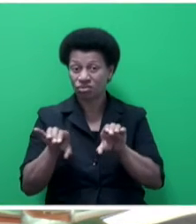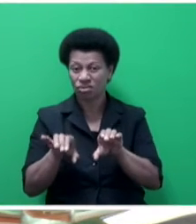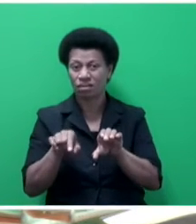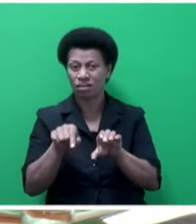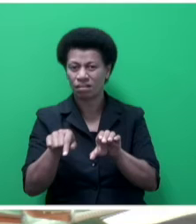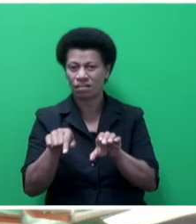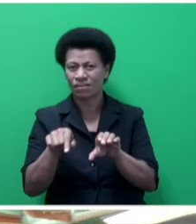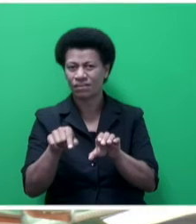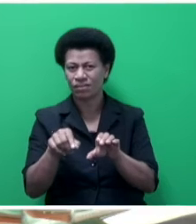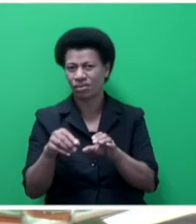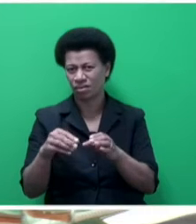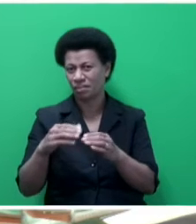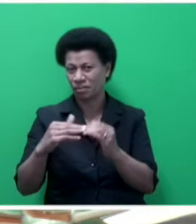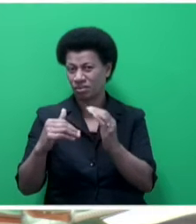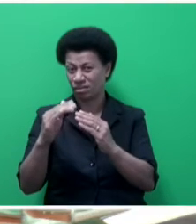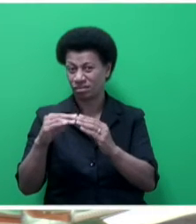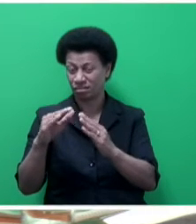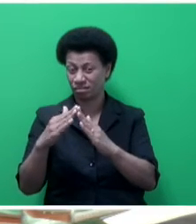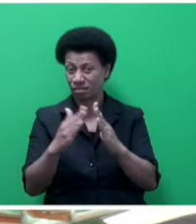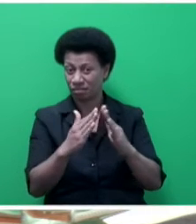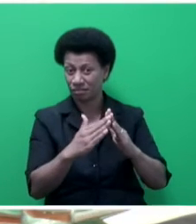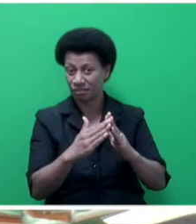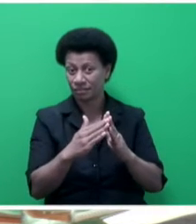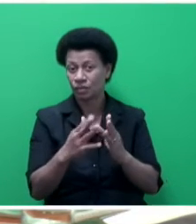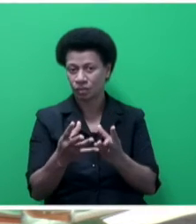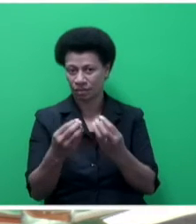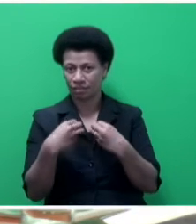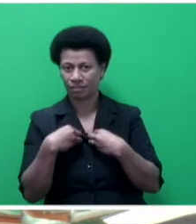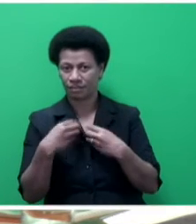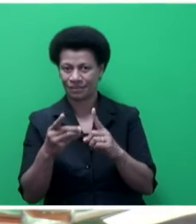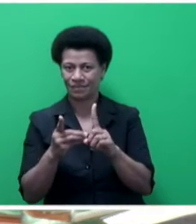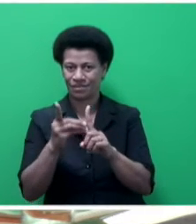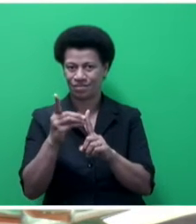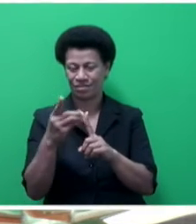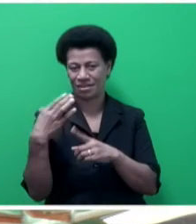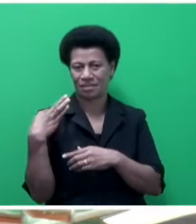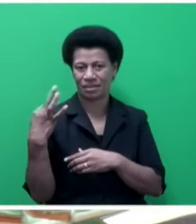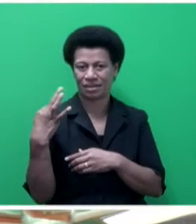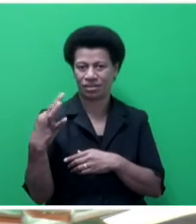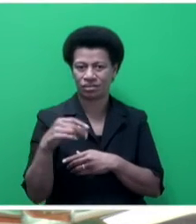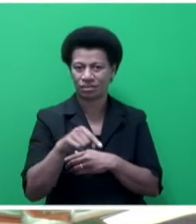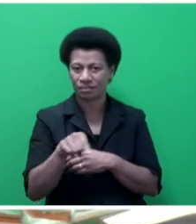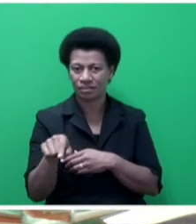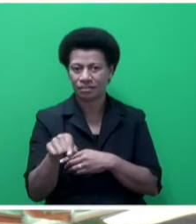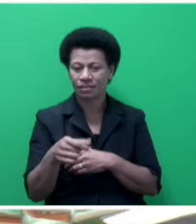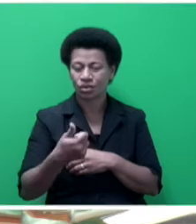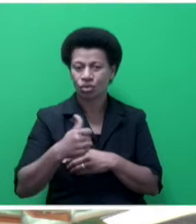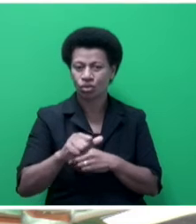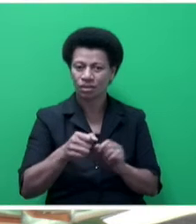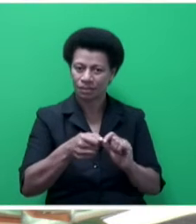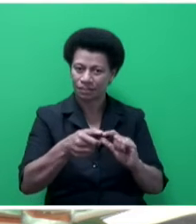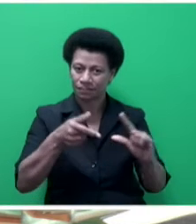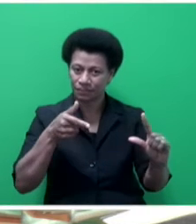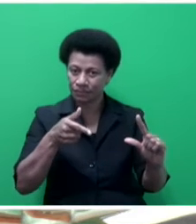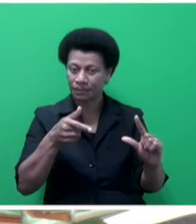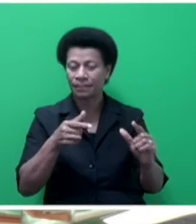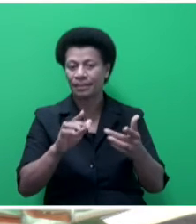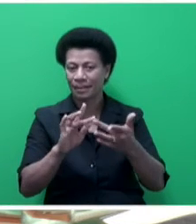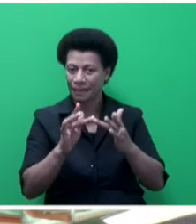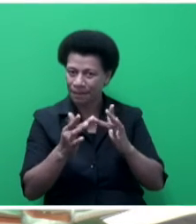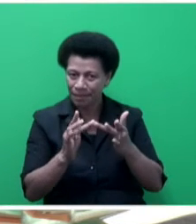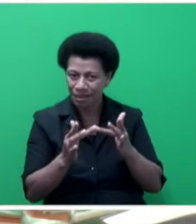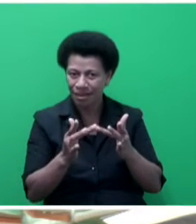offices were open to accept development application. The use of mediums such as Zoom meetings, emails,